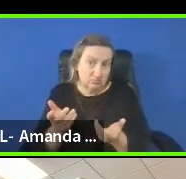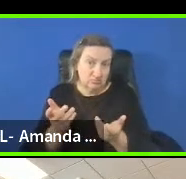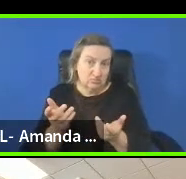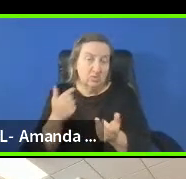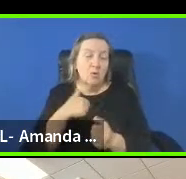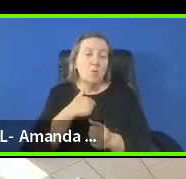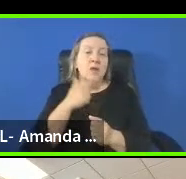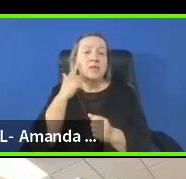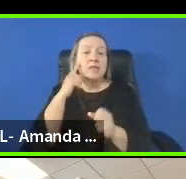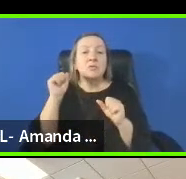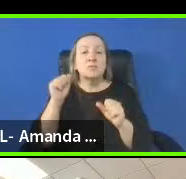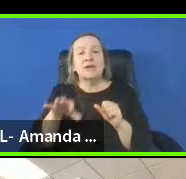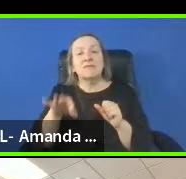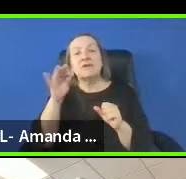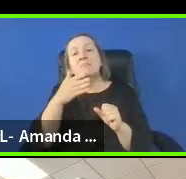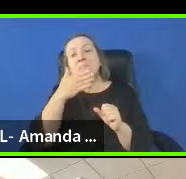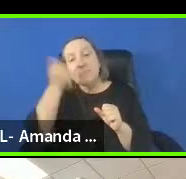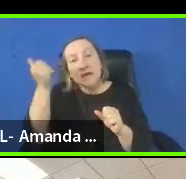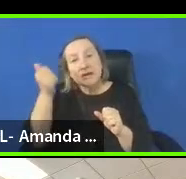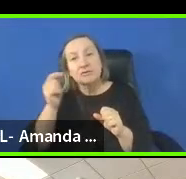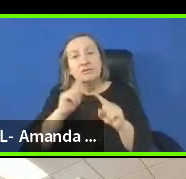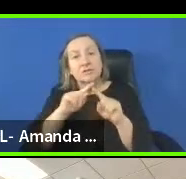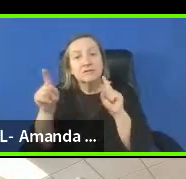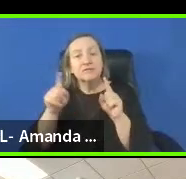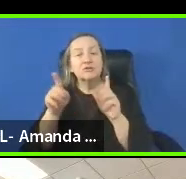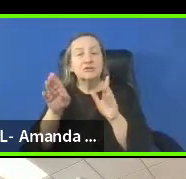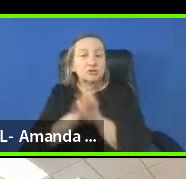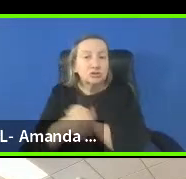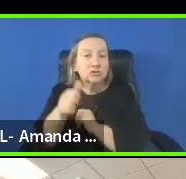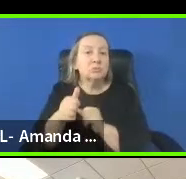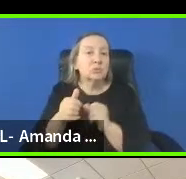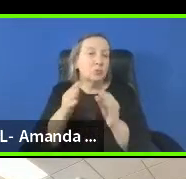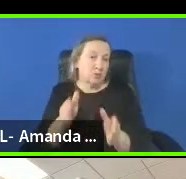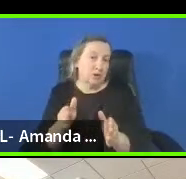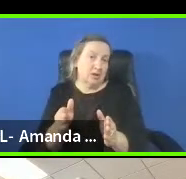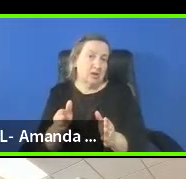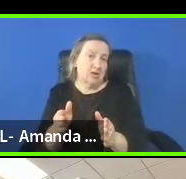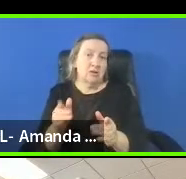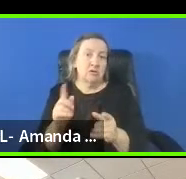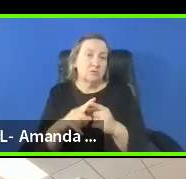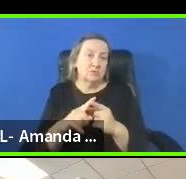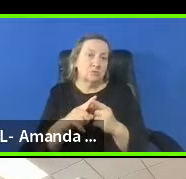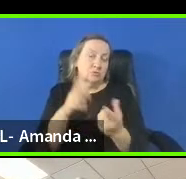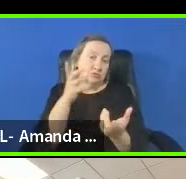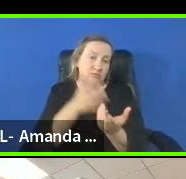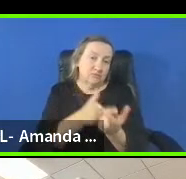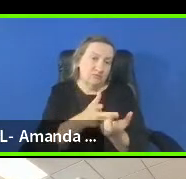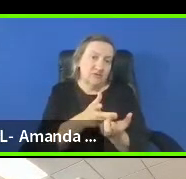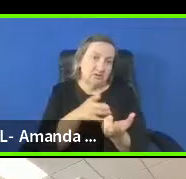think we can find a better and a different and a cheaper way to accommodate that.